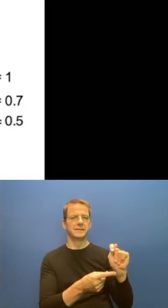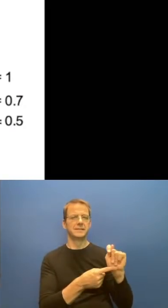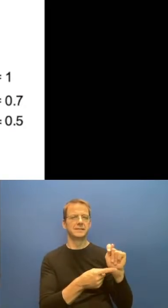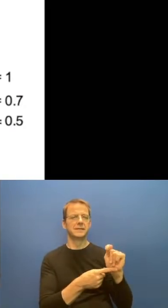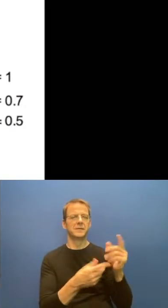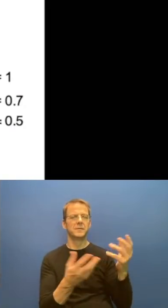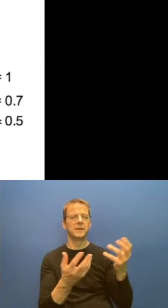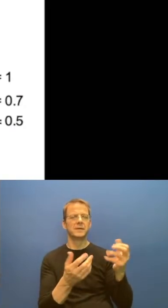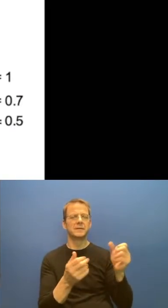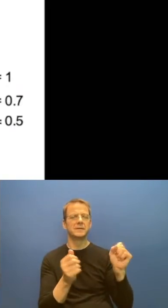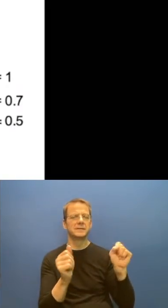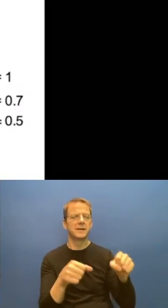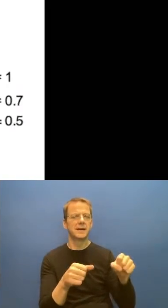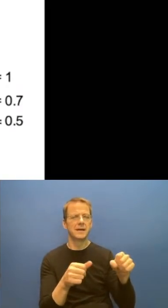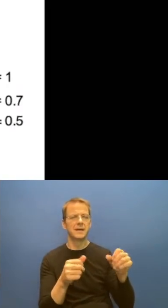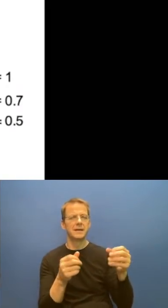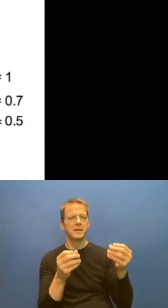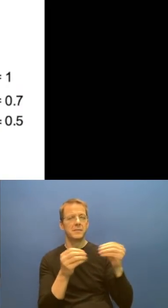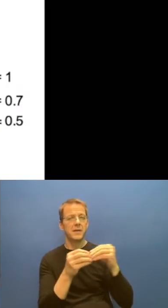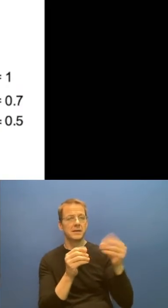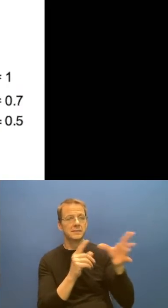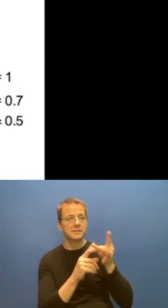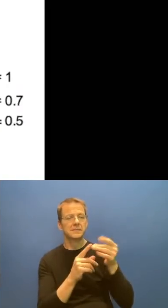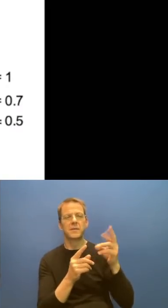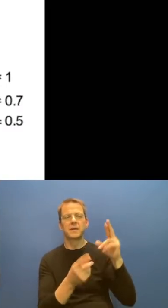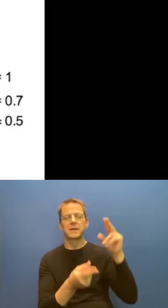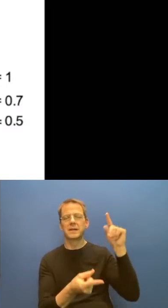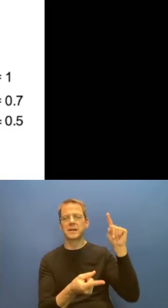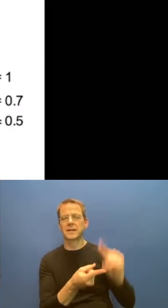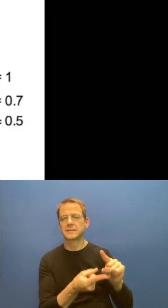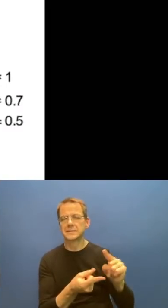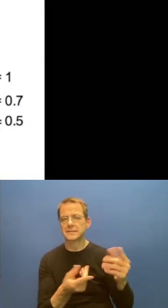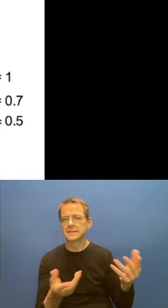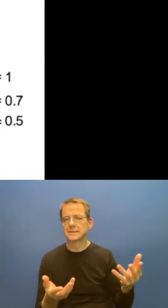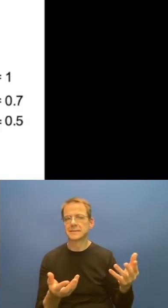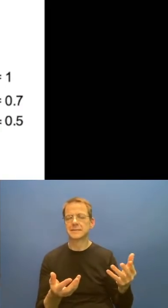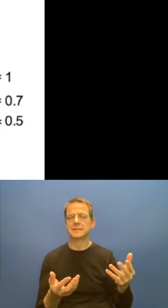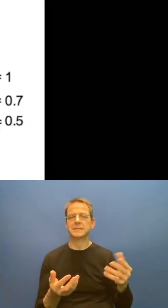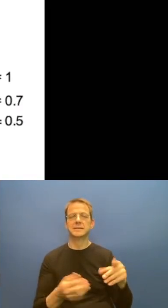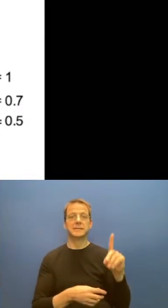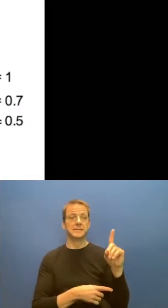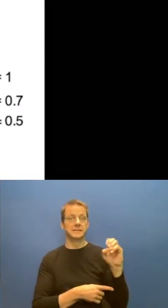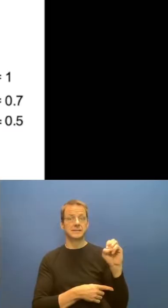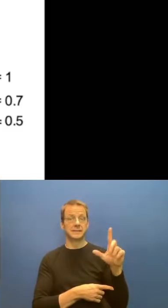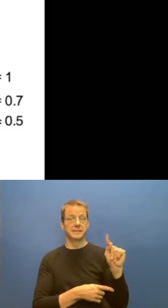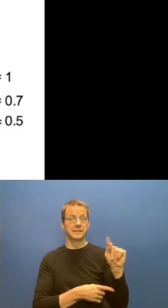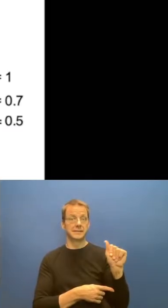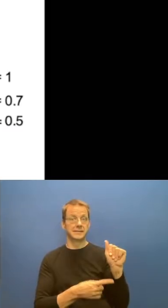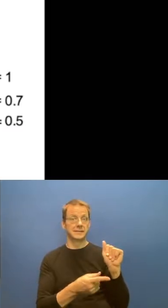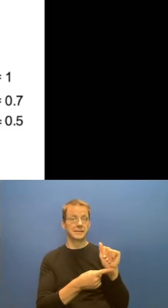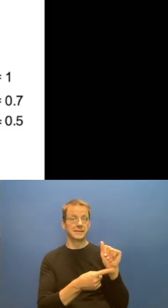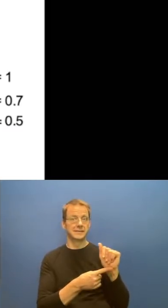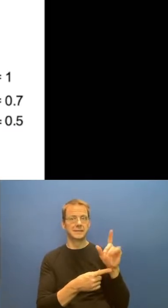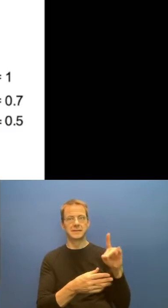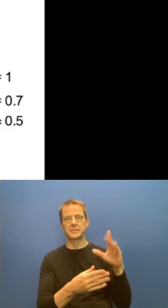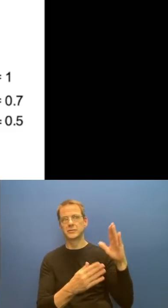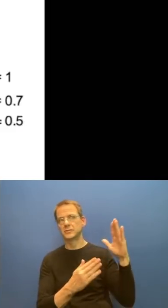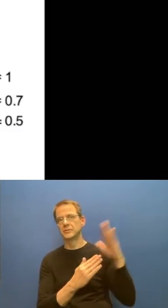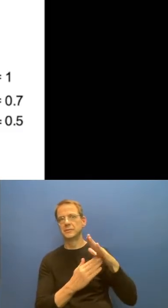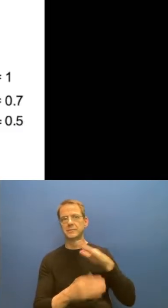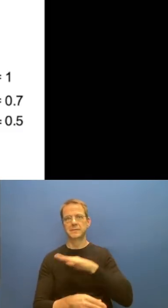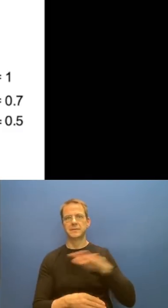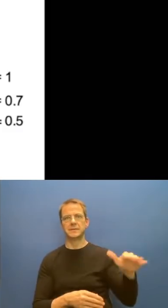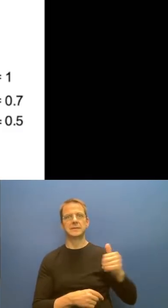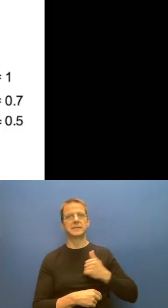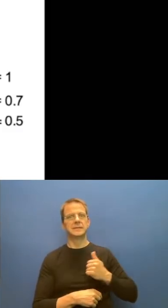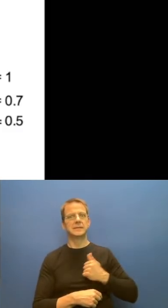in Canada, that is the dominant variant. And more or less now we are oscillating around RT equal 1.